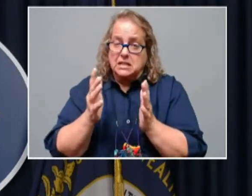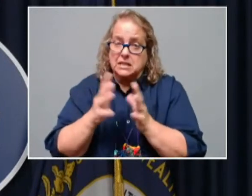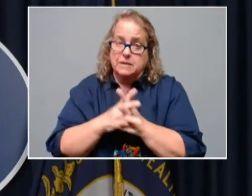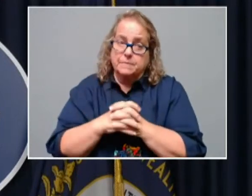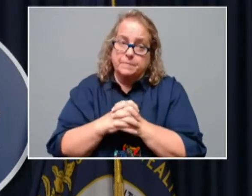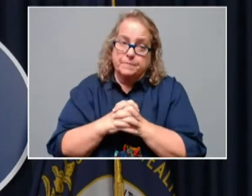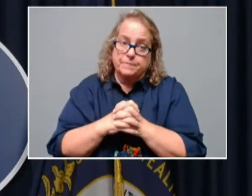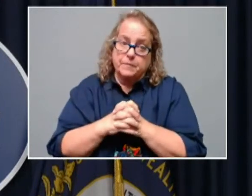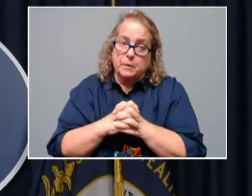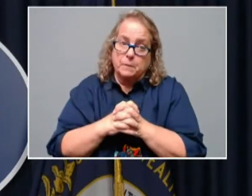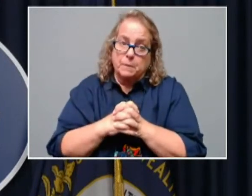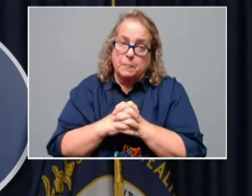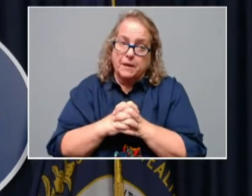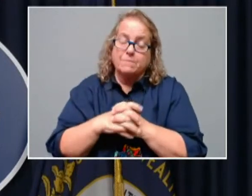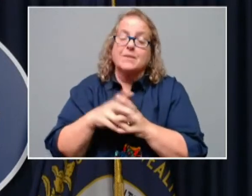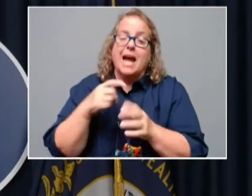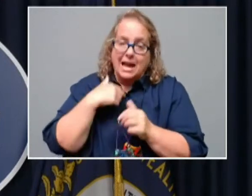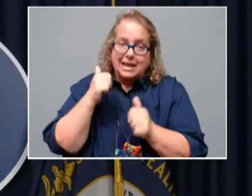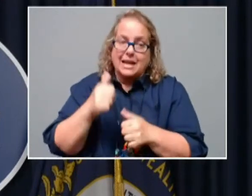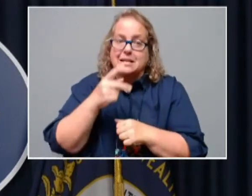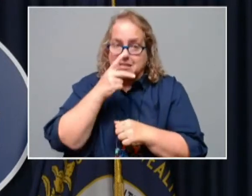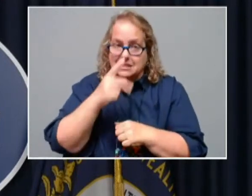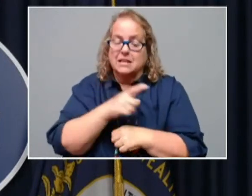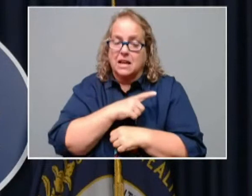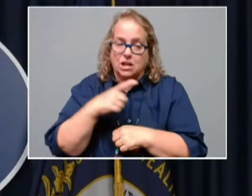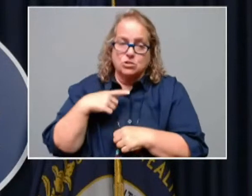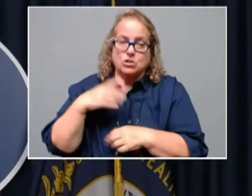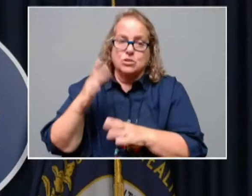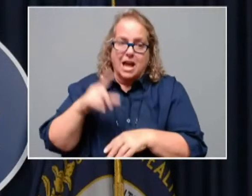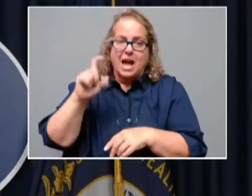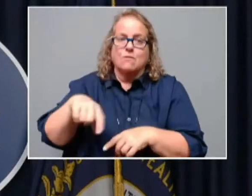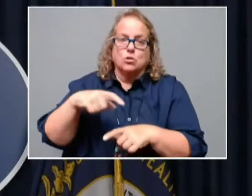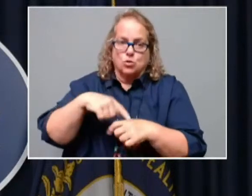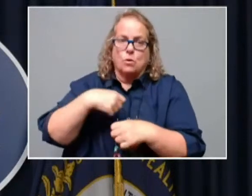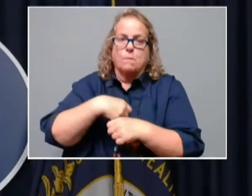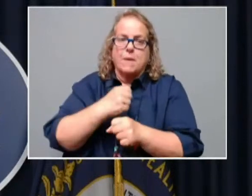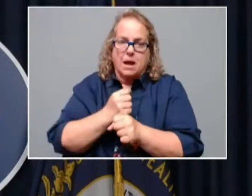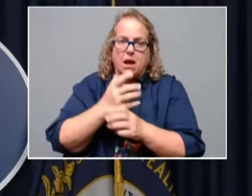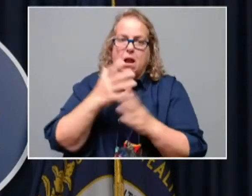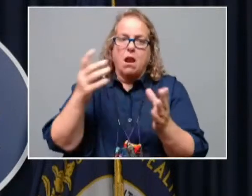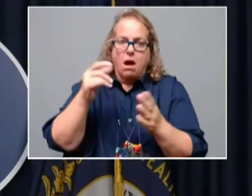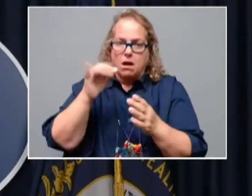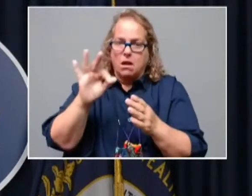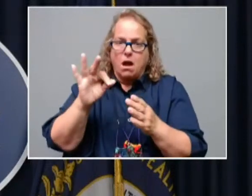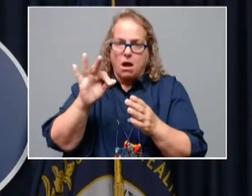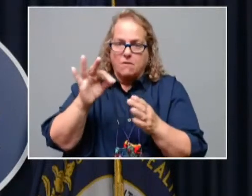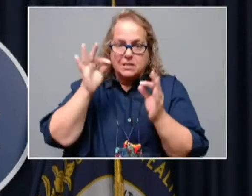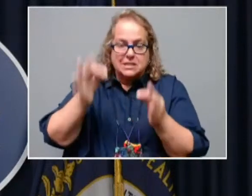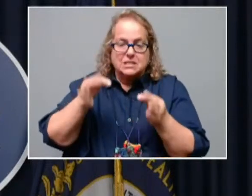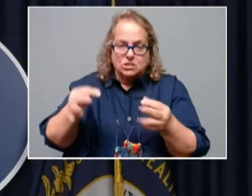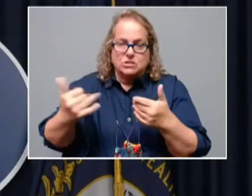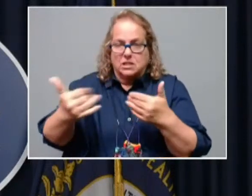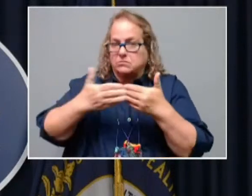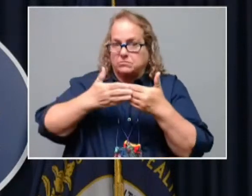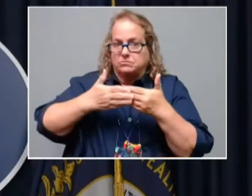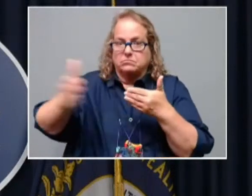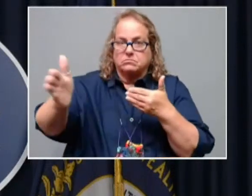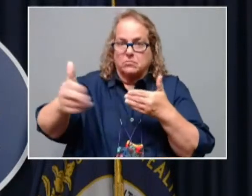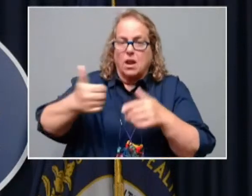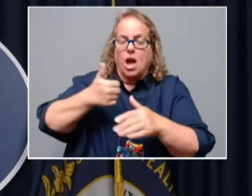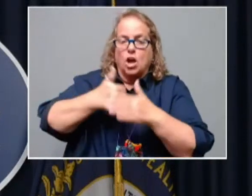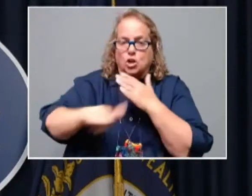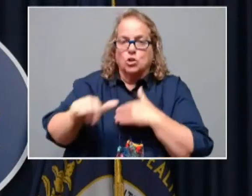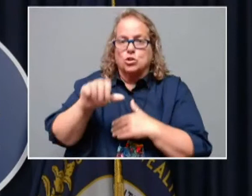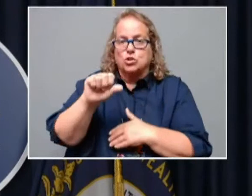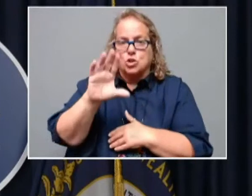I foresee the legislature needing to make a lot of the calls from here forward under the Supreme Court decision.